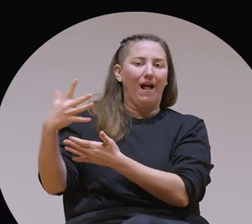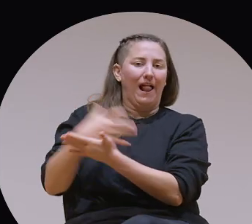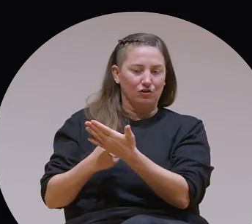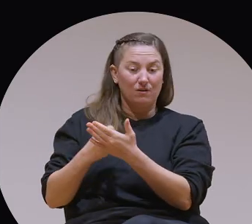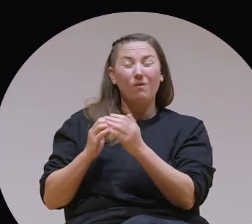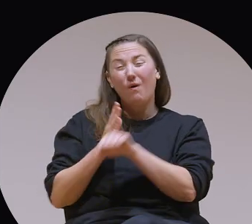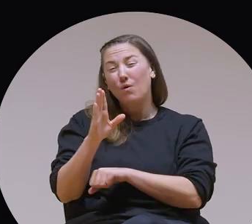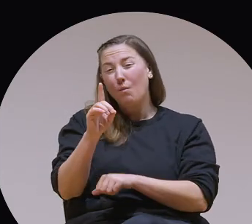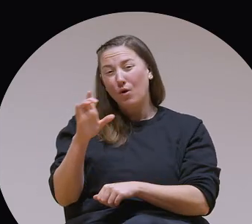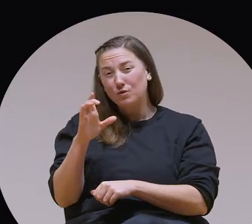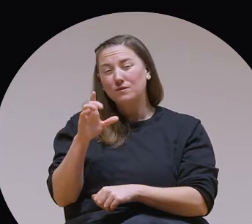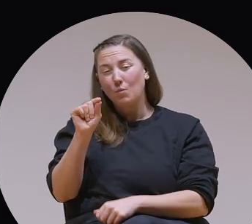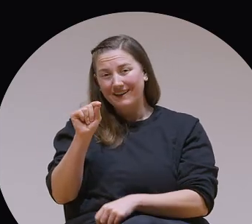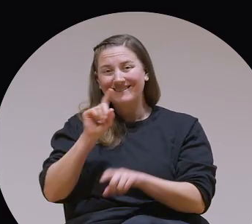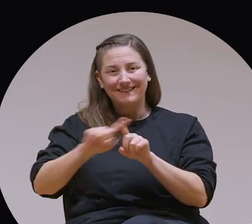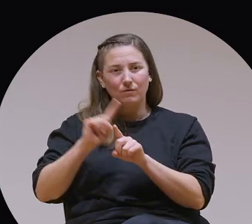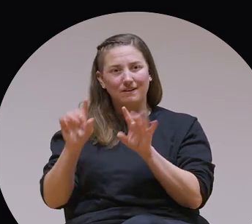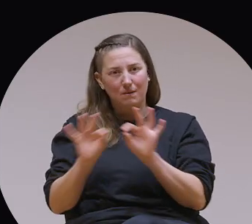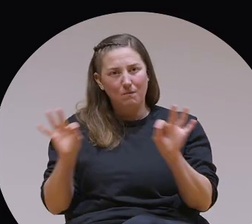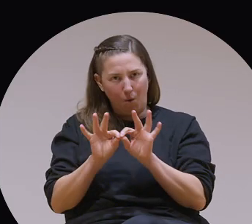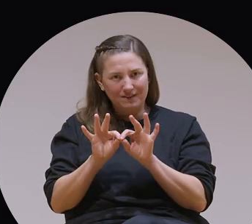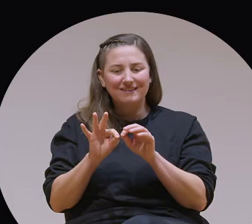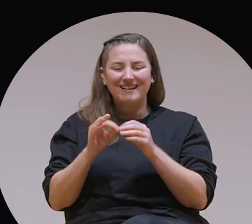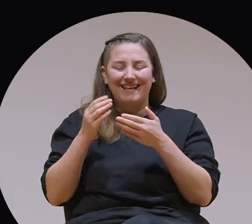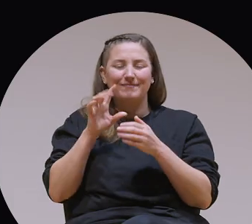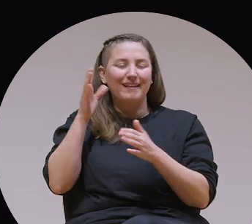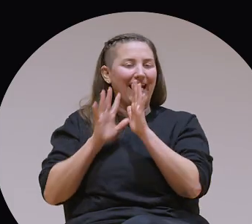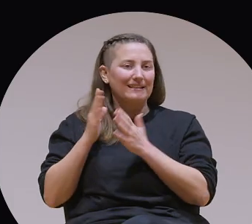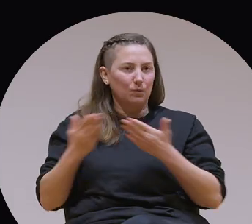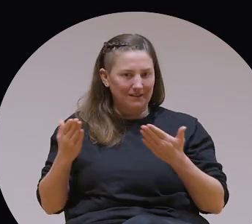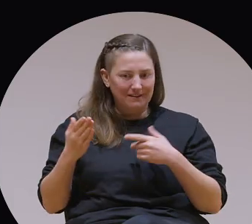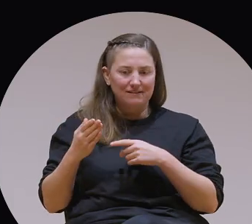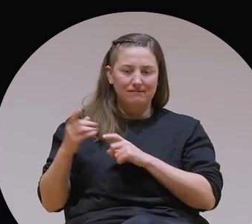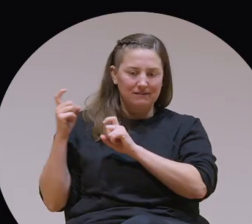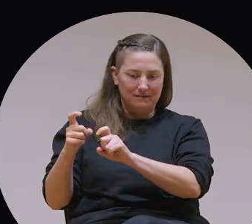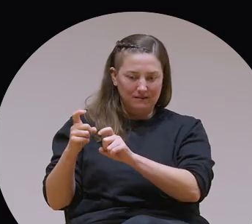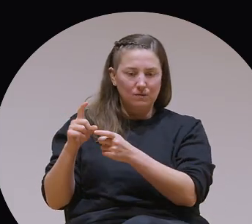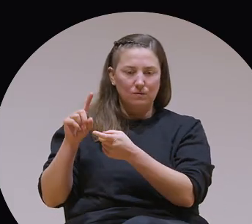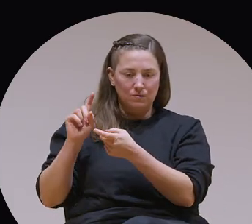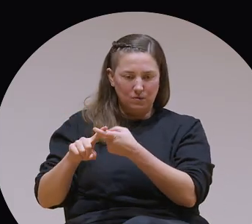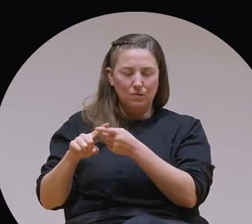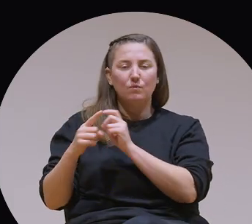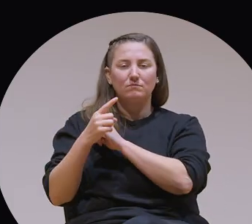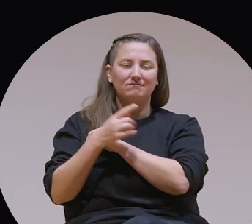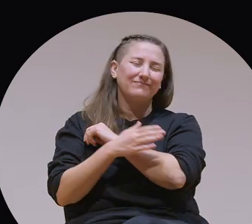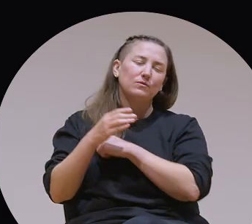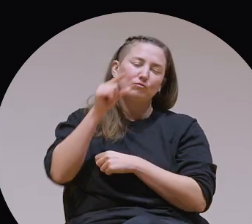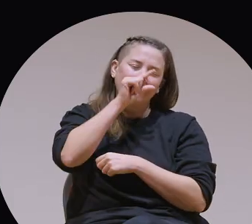more than 120 important Cycladic antiquities to the Hellenic Republic, to the country of Greece.